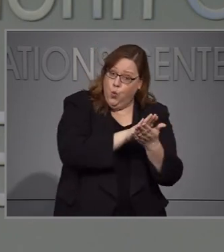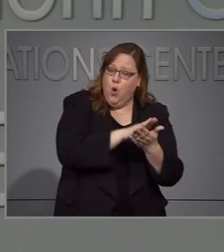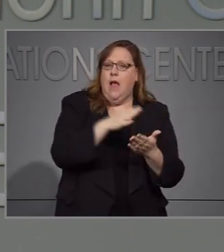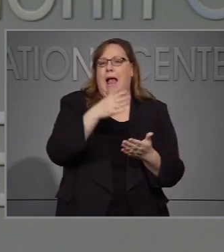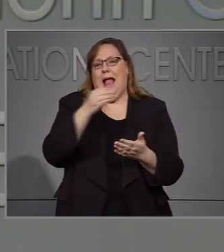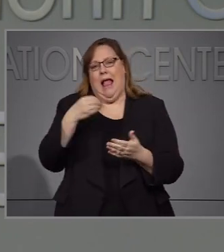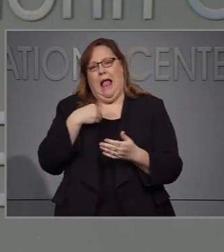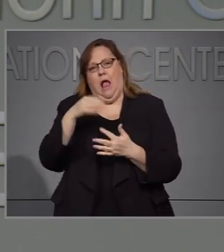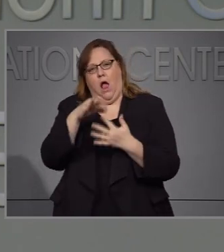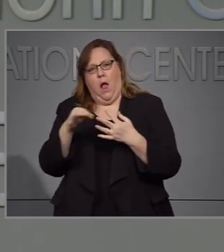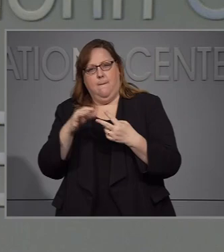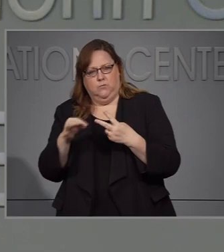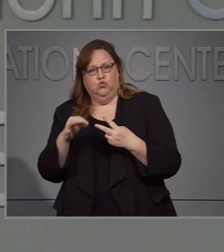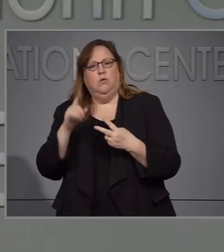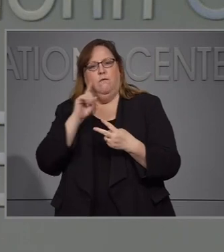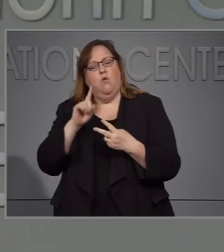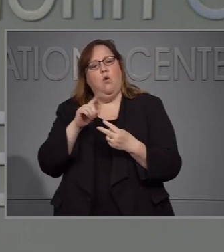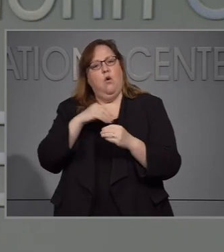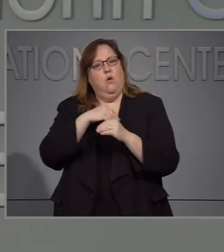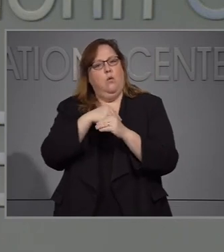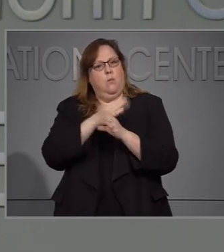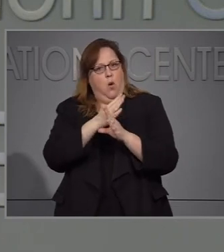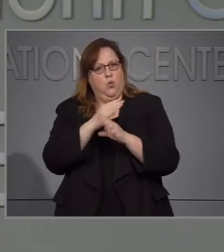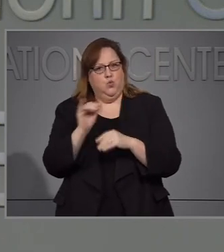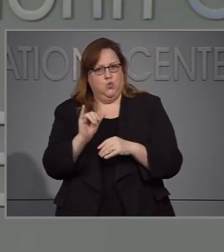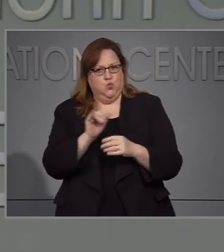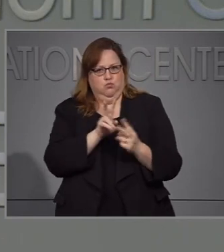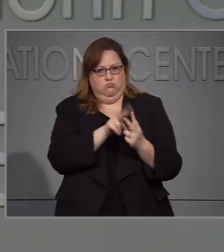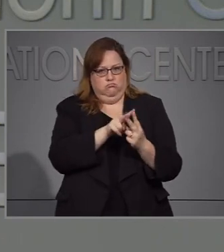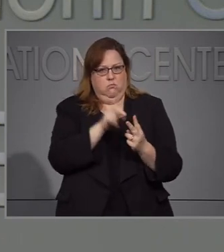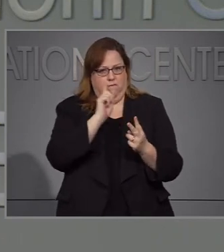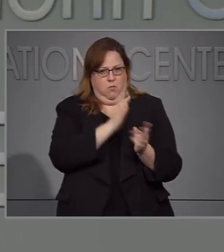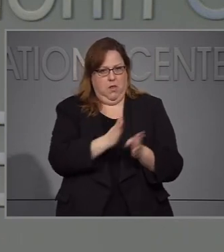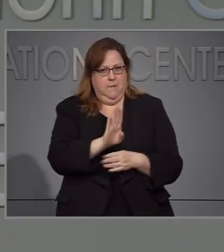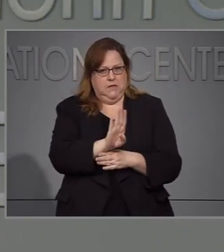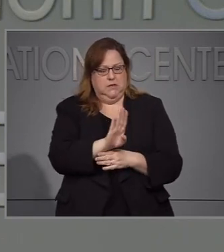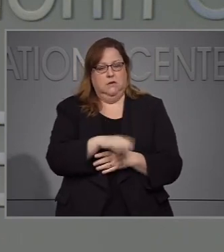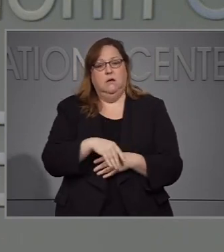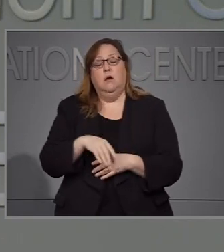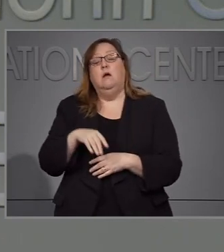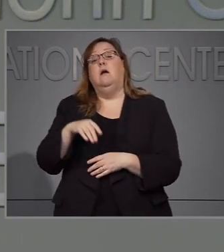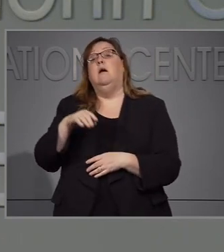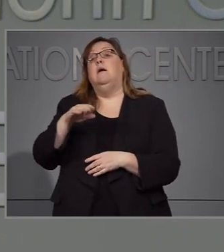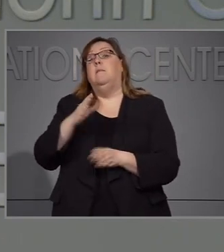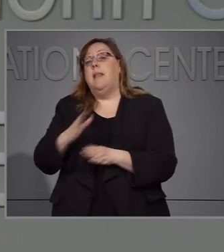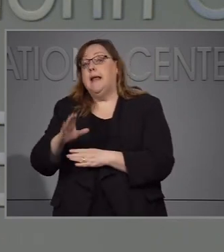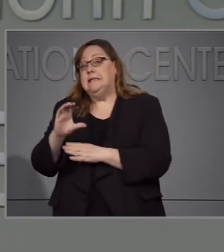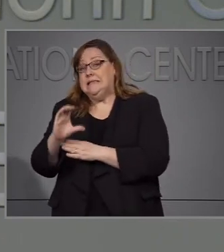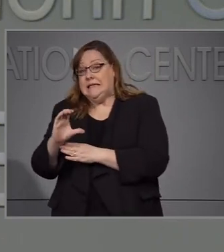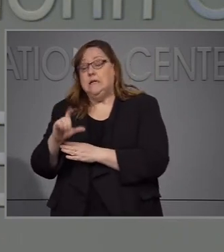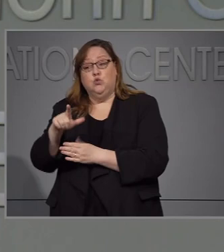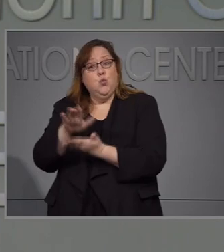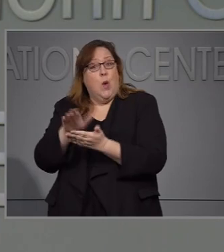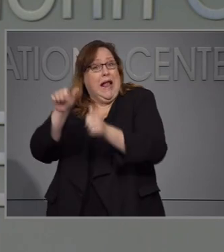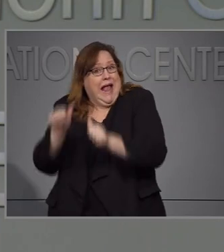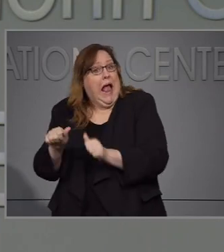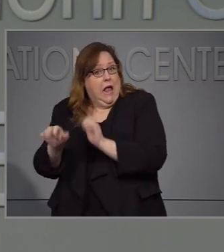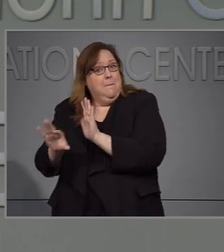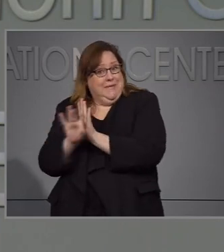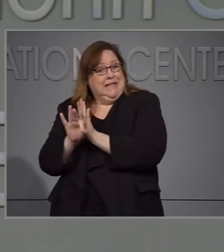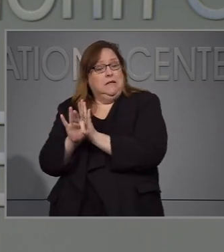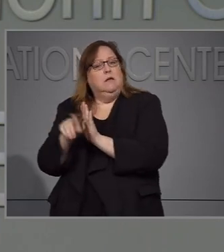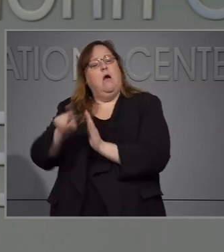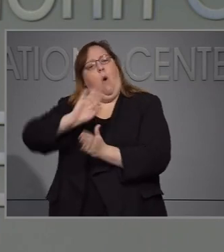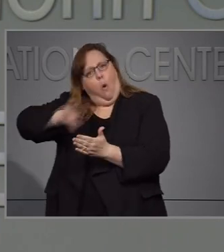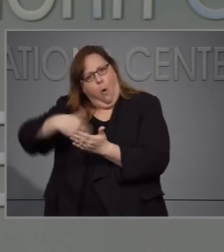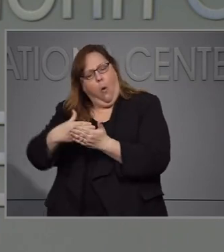choose Plan C, which is all remote learning, and we're pushing all school districts to have the option